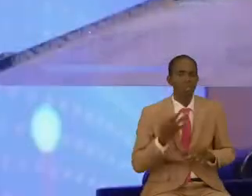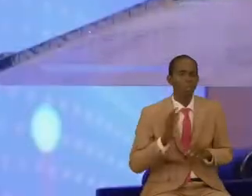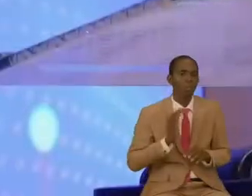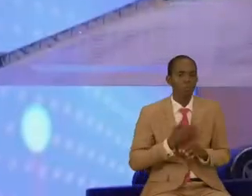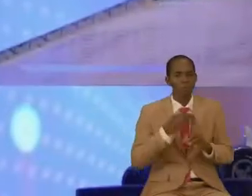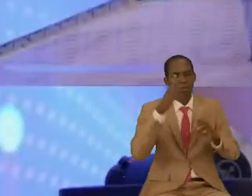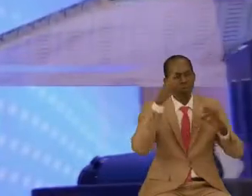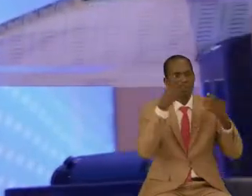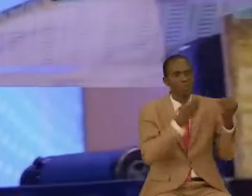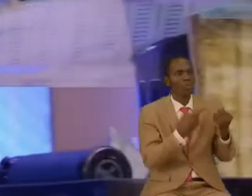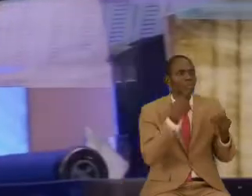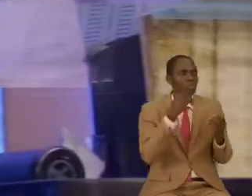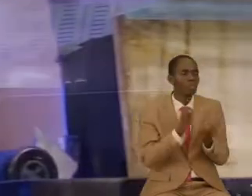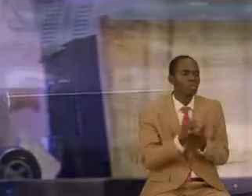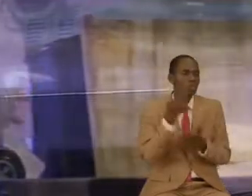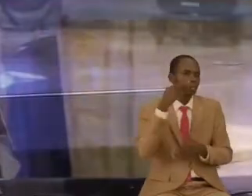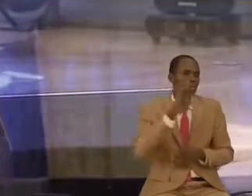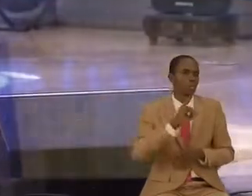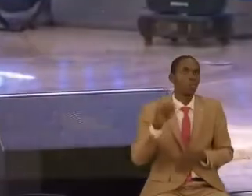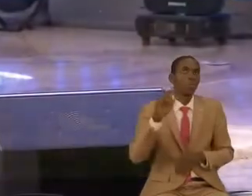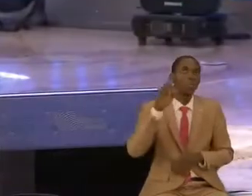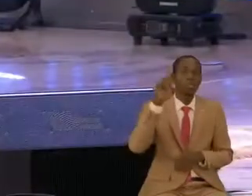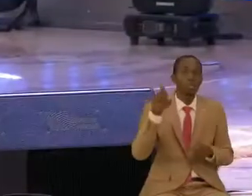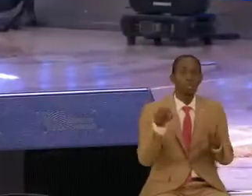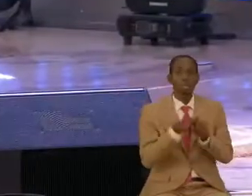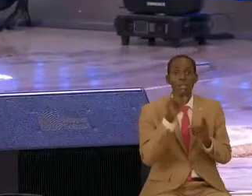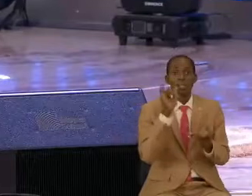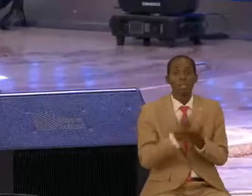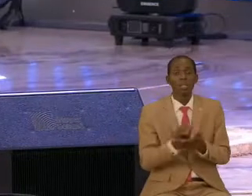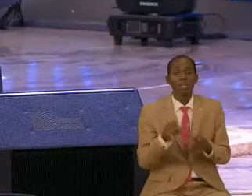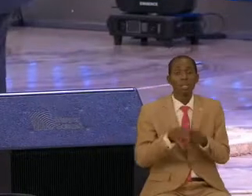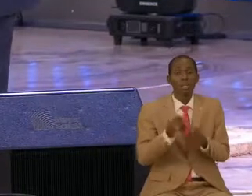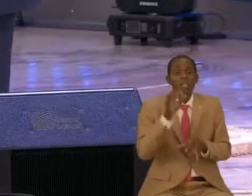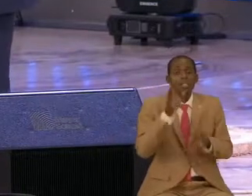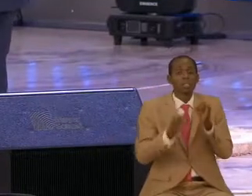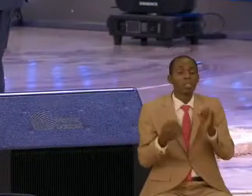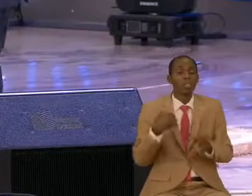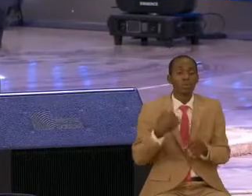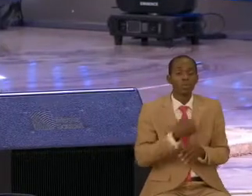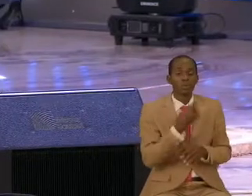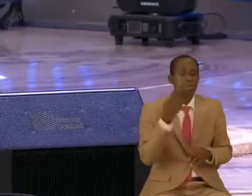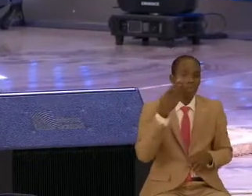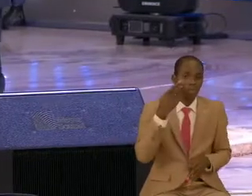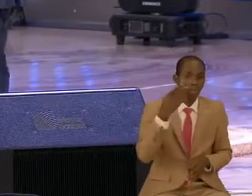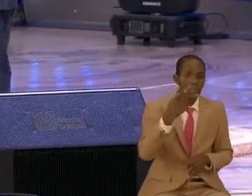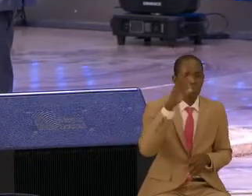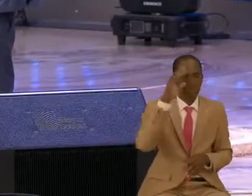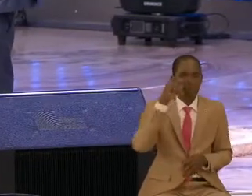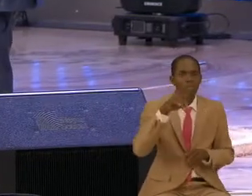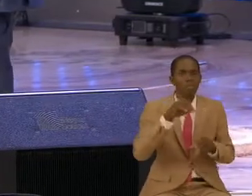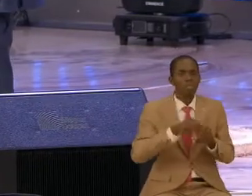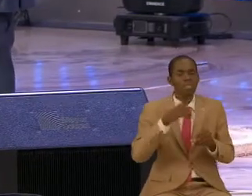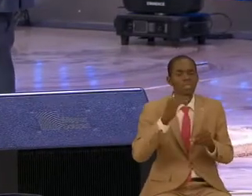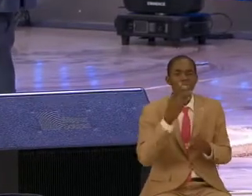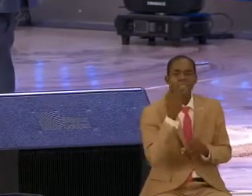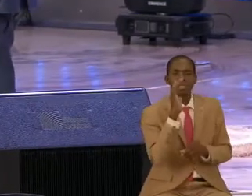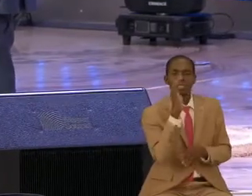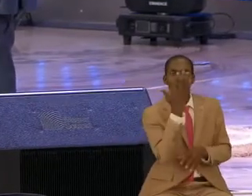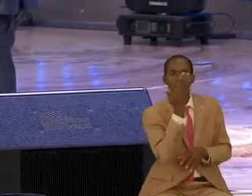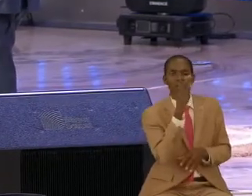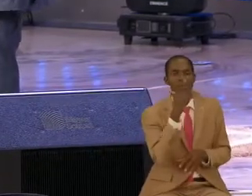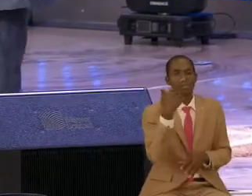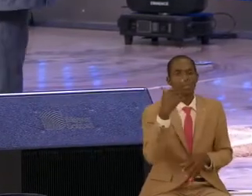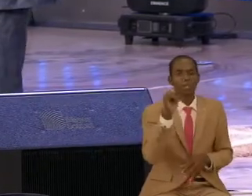faith. He said, beholding him like that, as if we see him in a mirror, is what